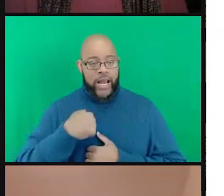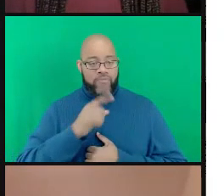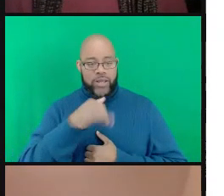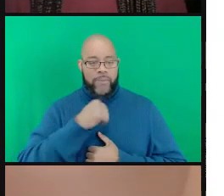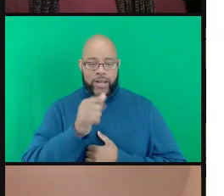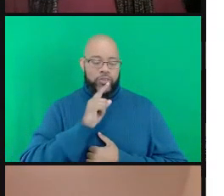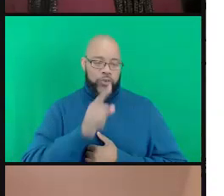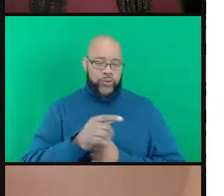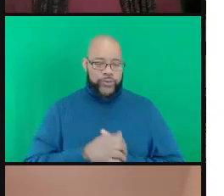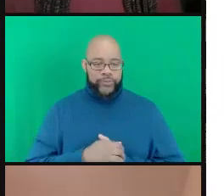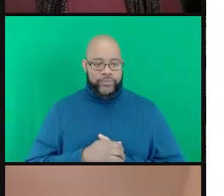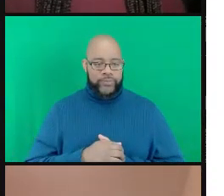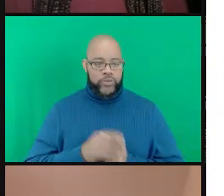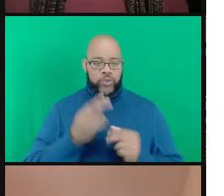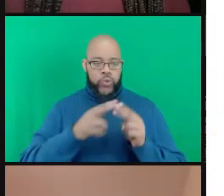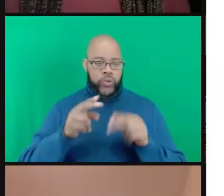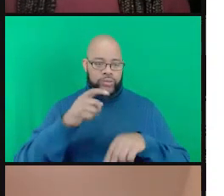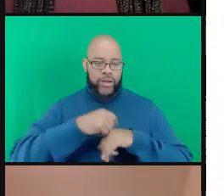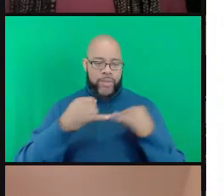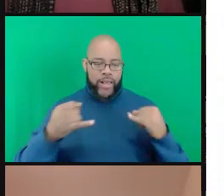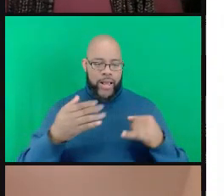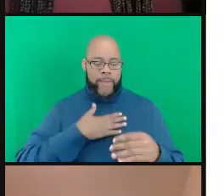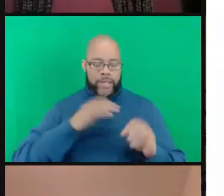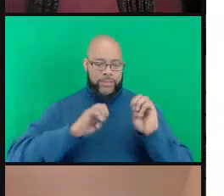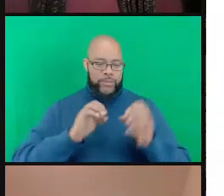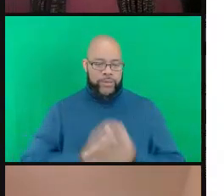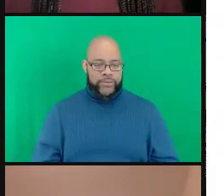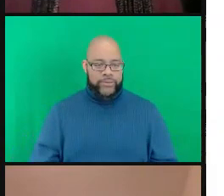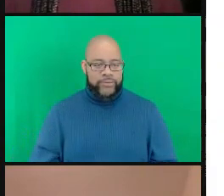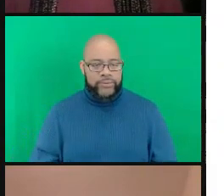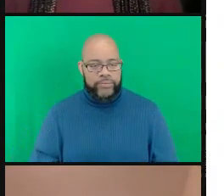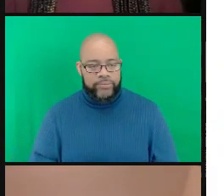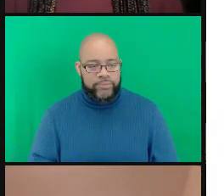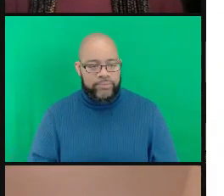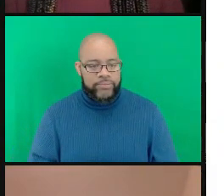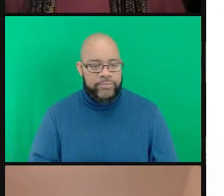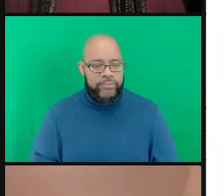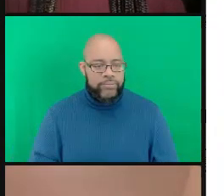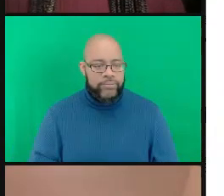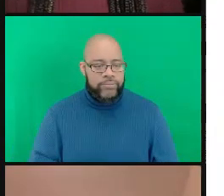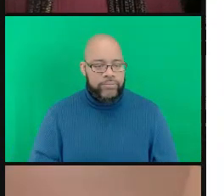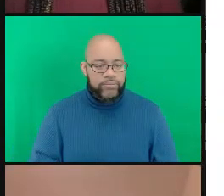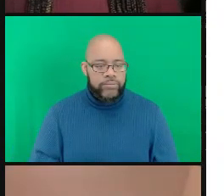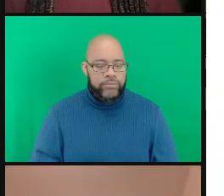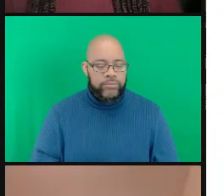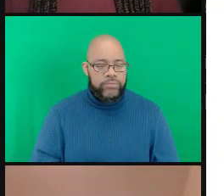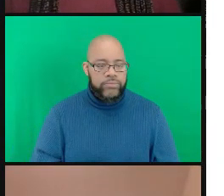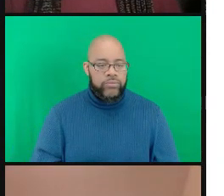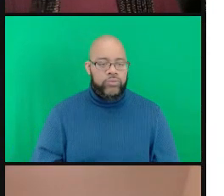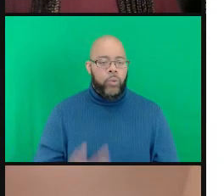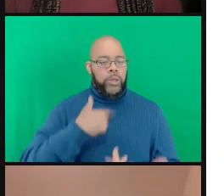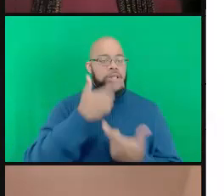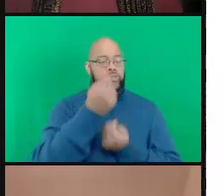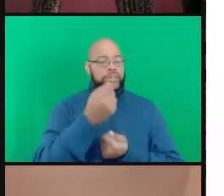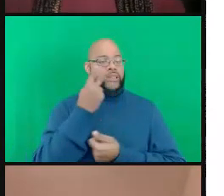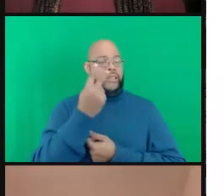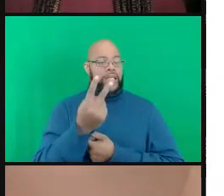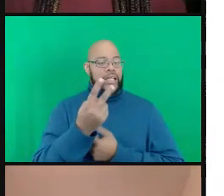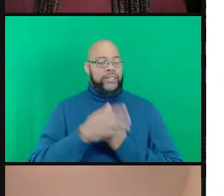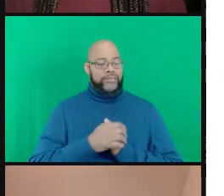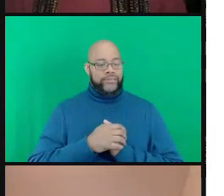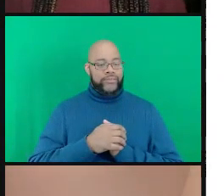sure. It's a short timeline of my experiments. Okay. Yeah, it would be interesting to see